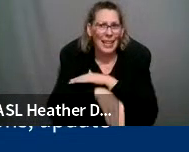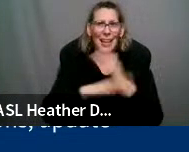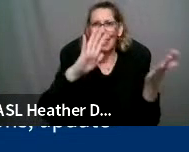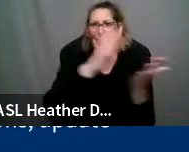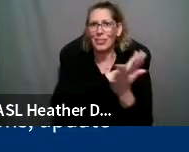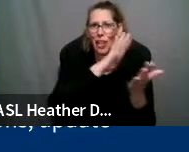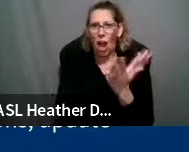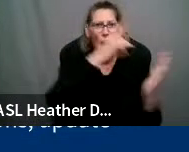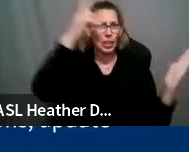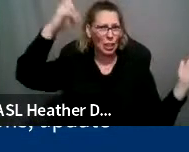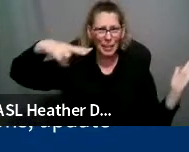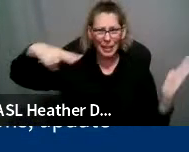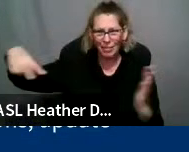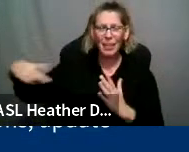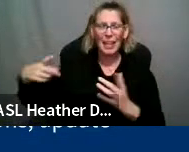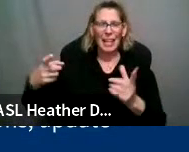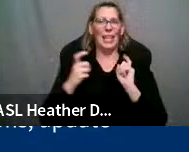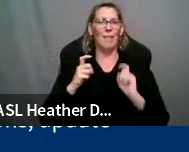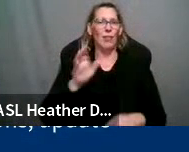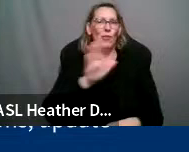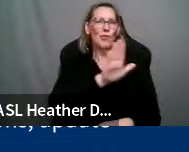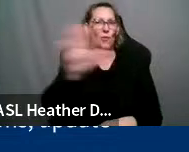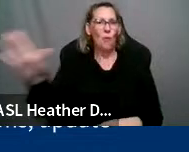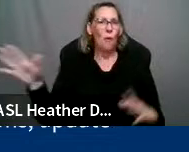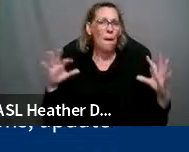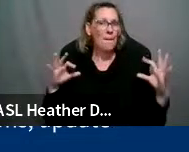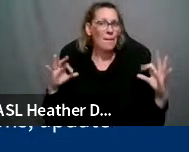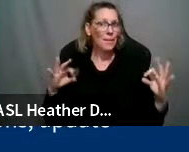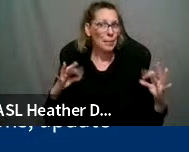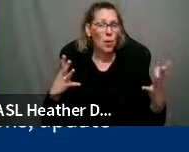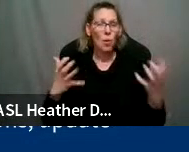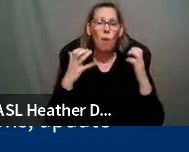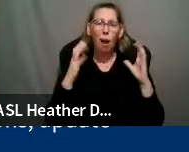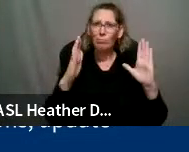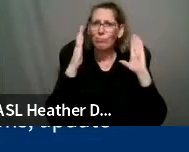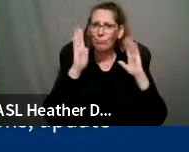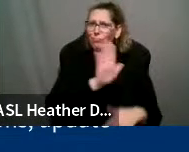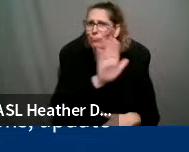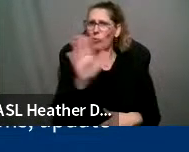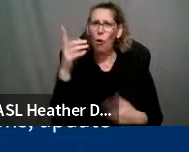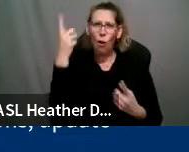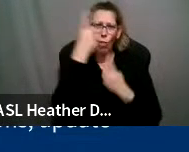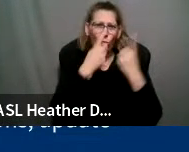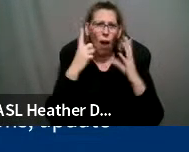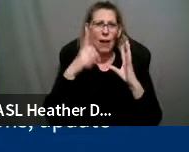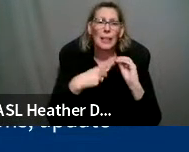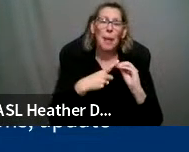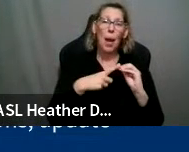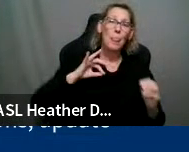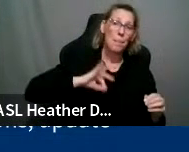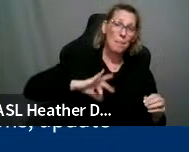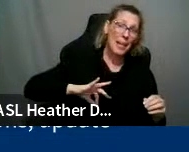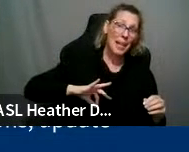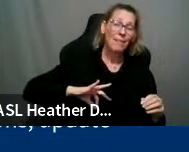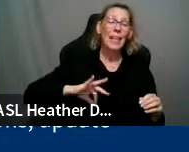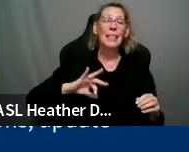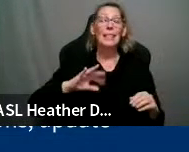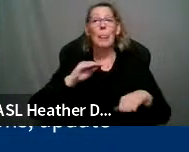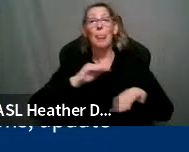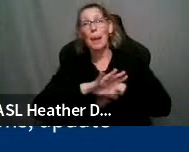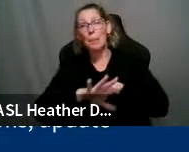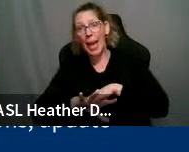and give us your feedback. We want to hear about what you think about the benefits, the